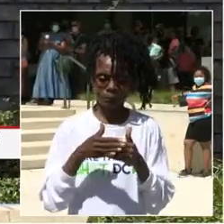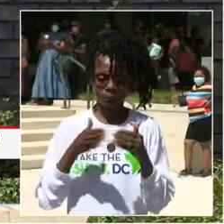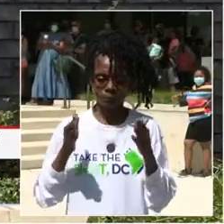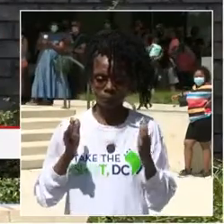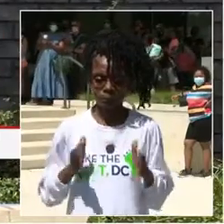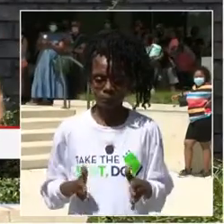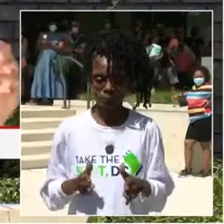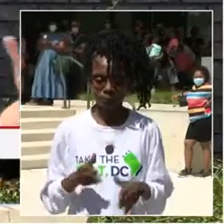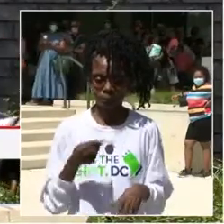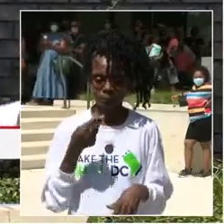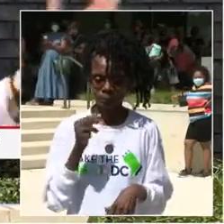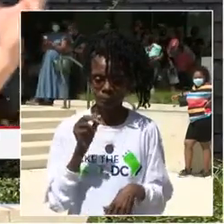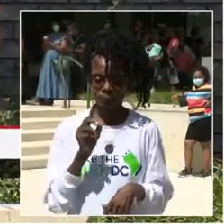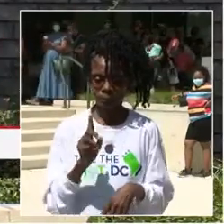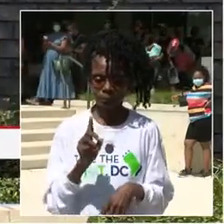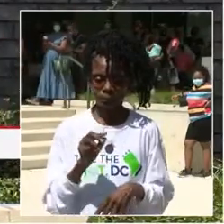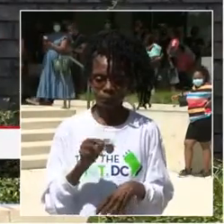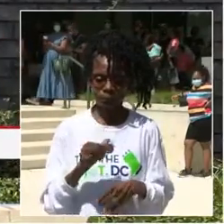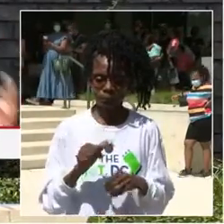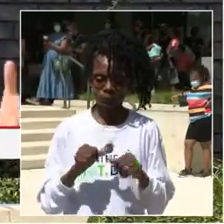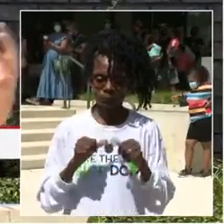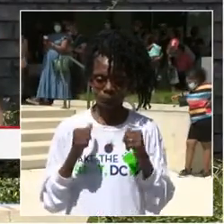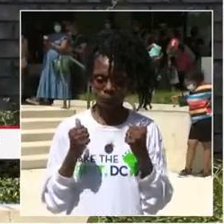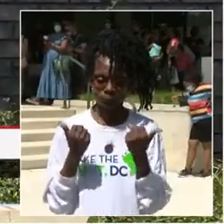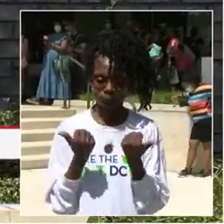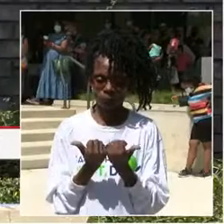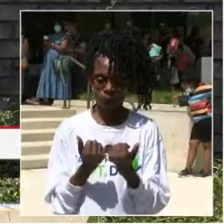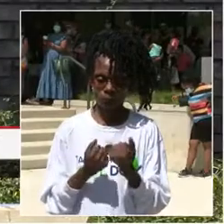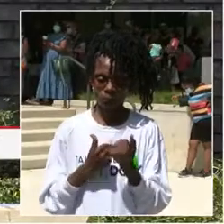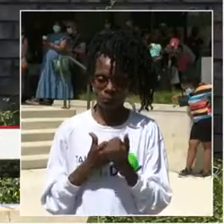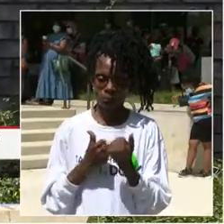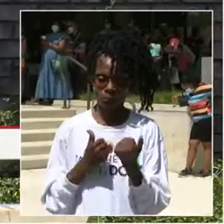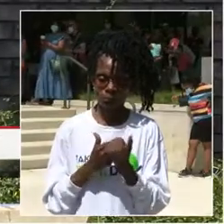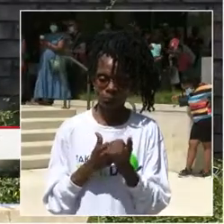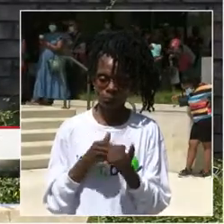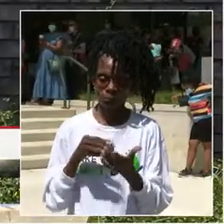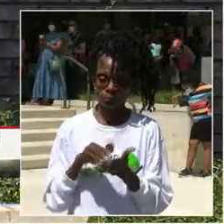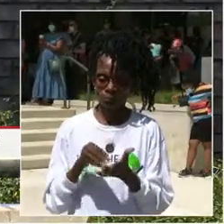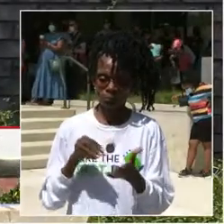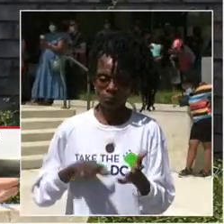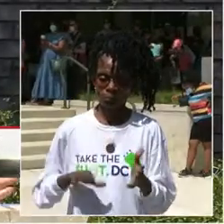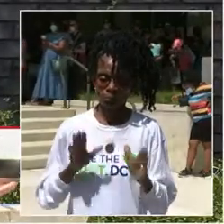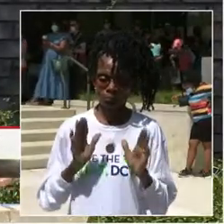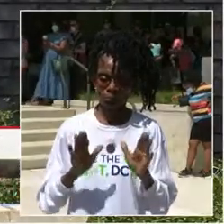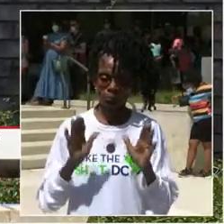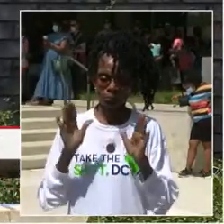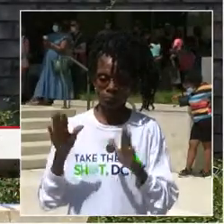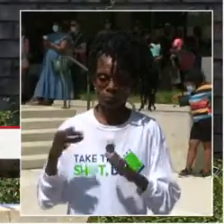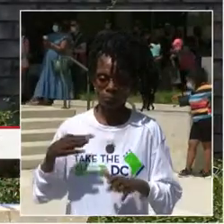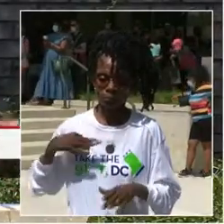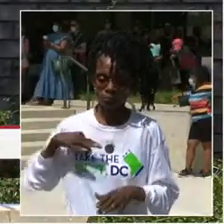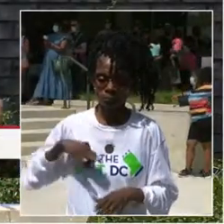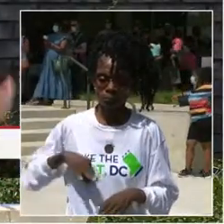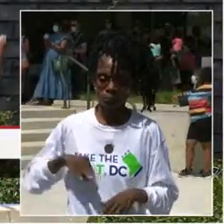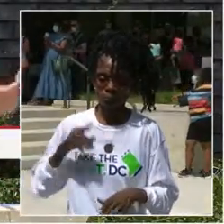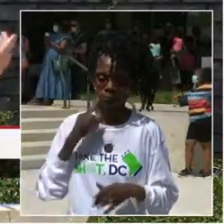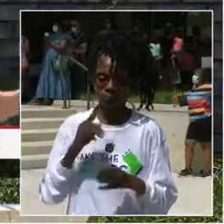the student population, but really also be just an amazing asset to the community as well. So we're really thrilled. So thank you all very much for your hard